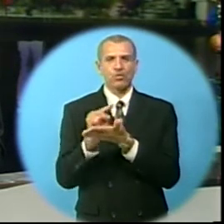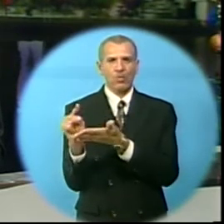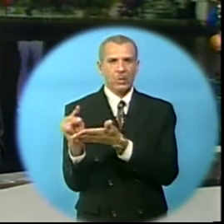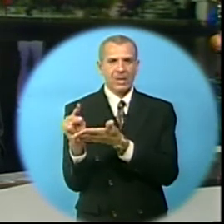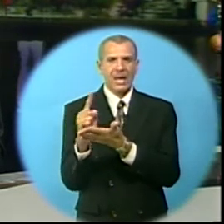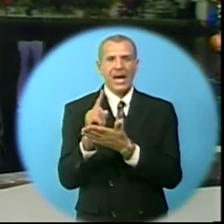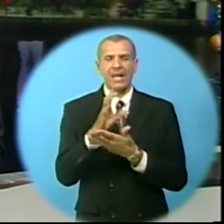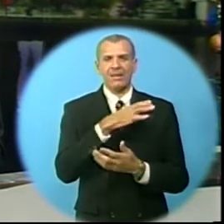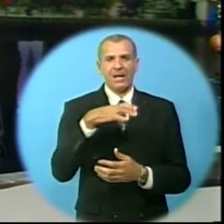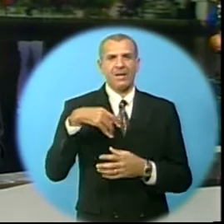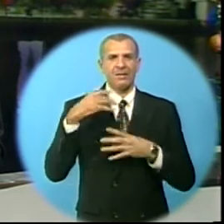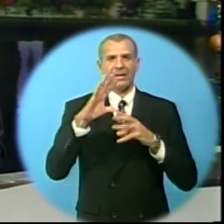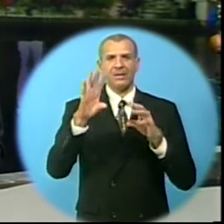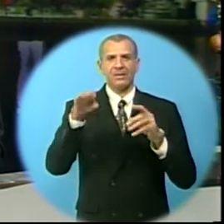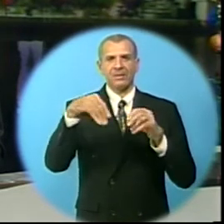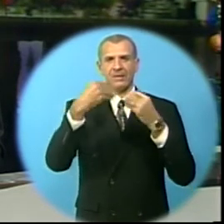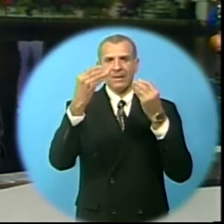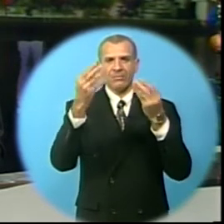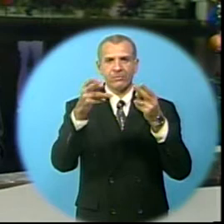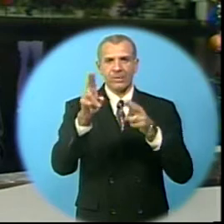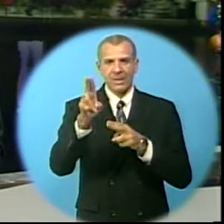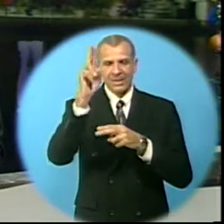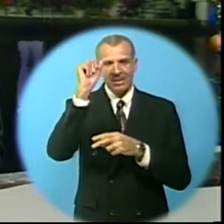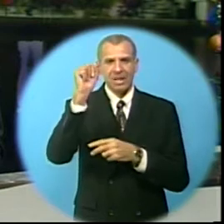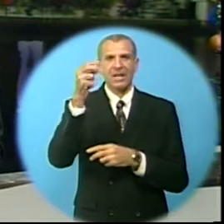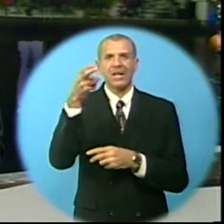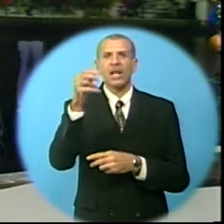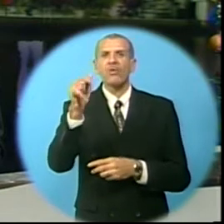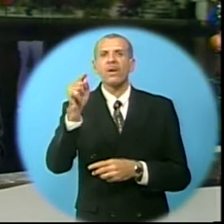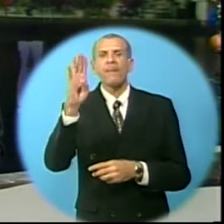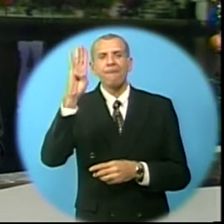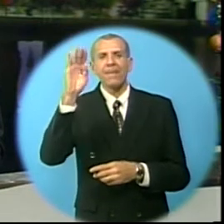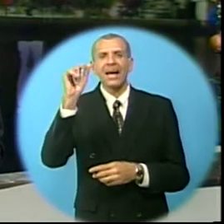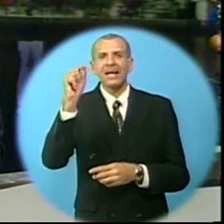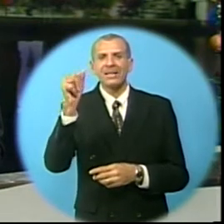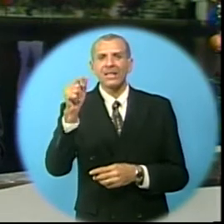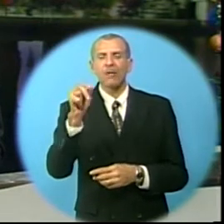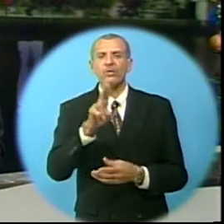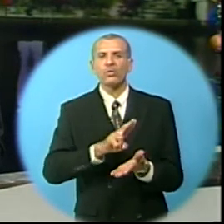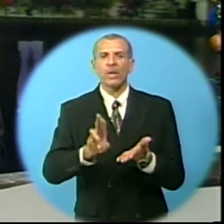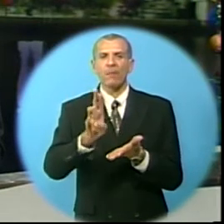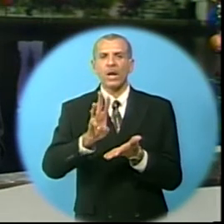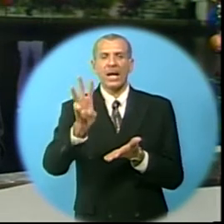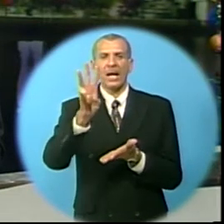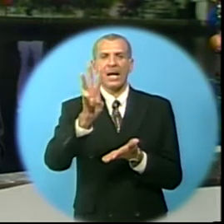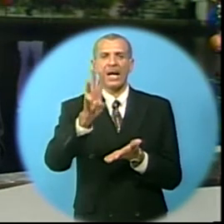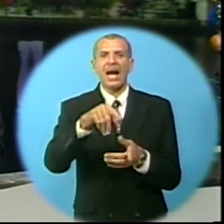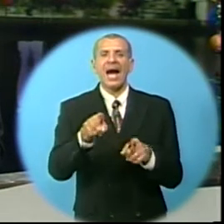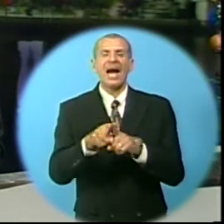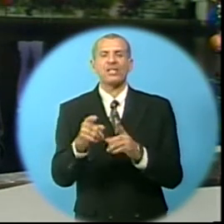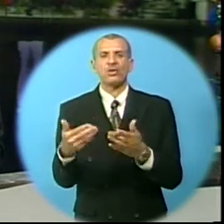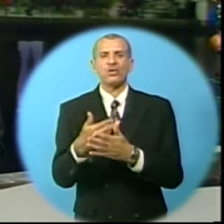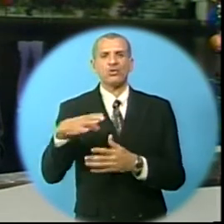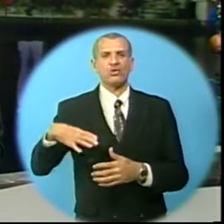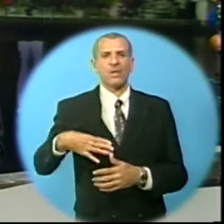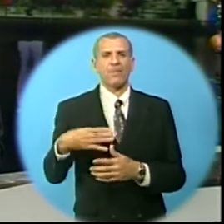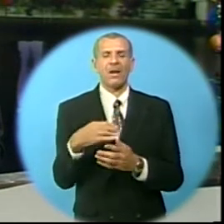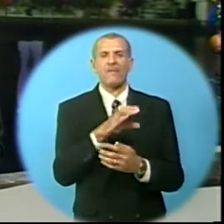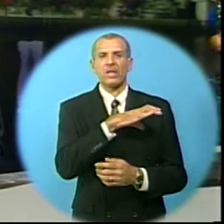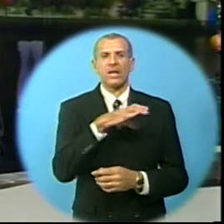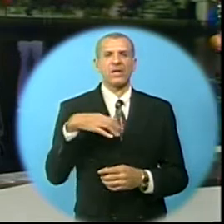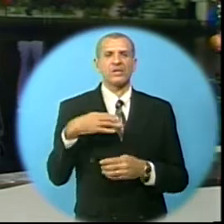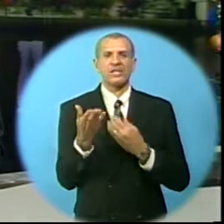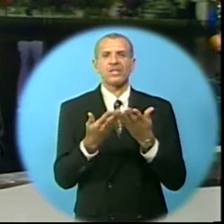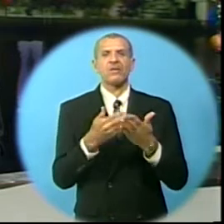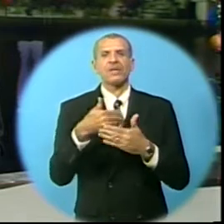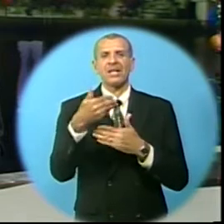council also appointed Professor Sir Hilary Beckles, Vice-Chancellor Designate of the University of the West Indies, as the new chairman of the council to serve